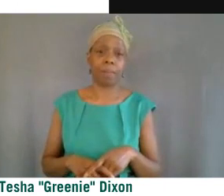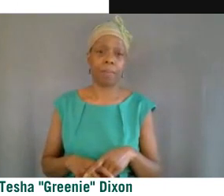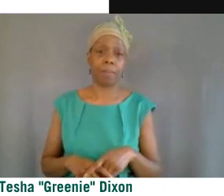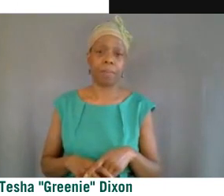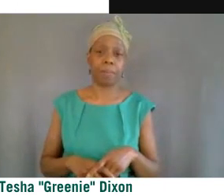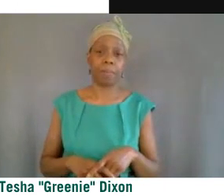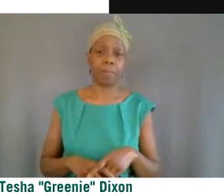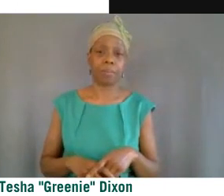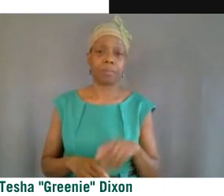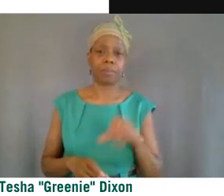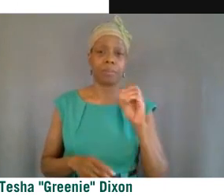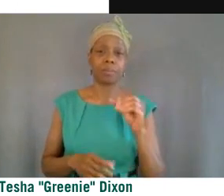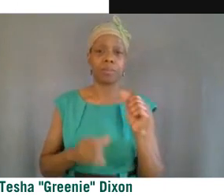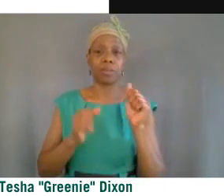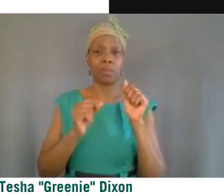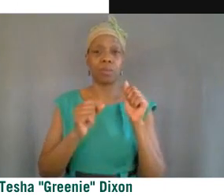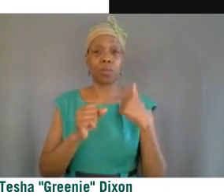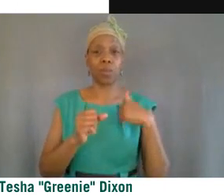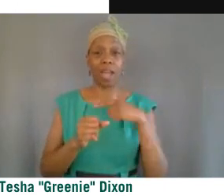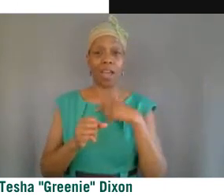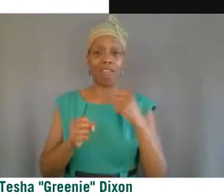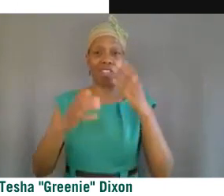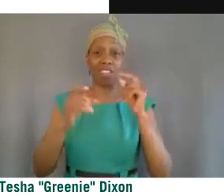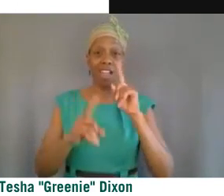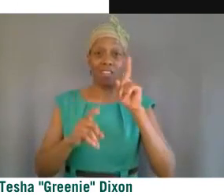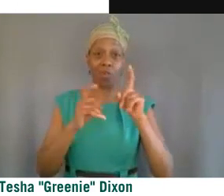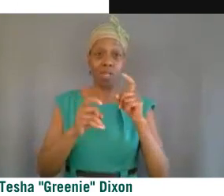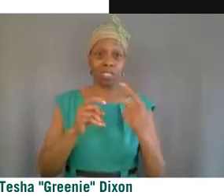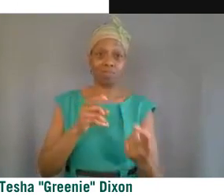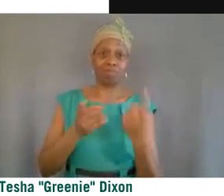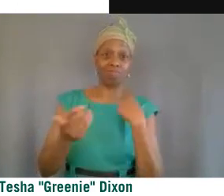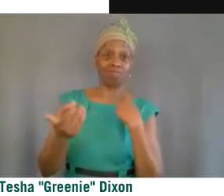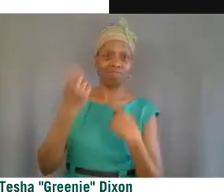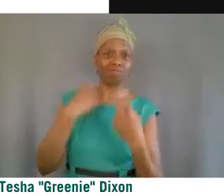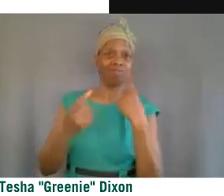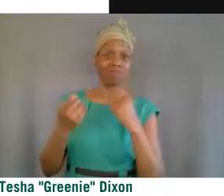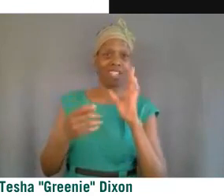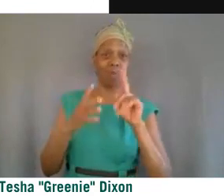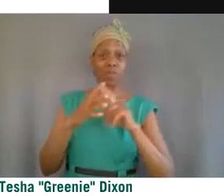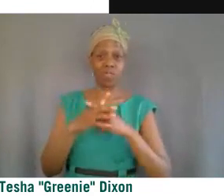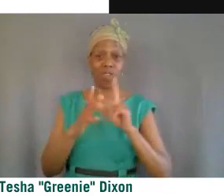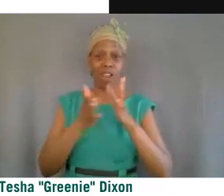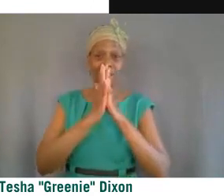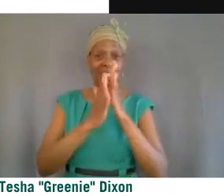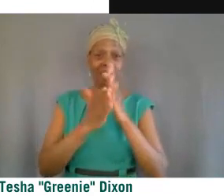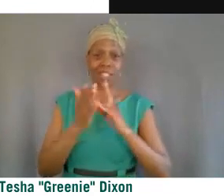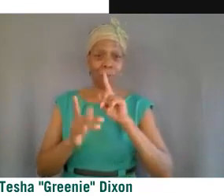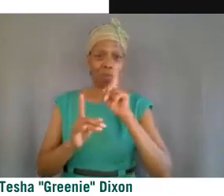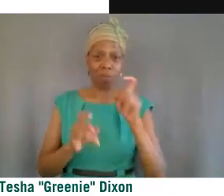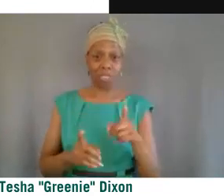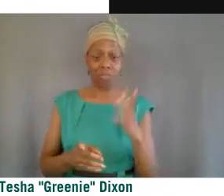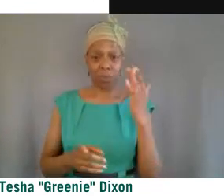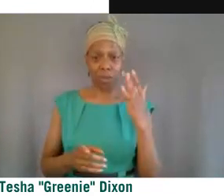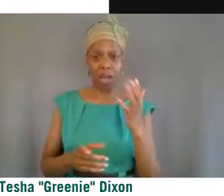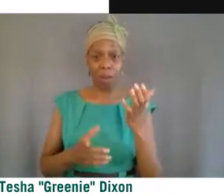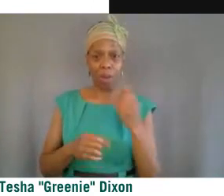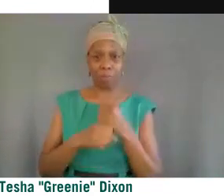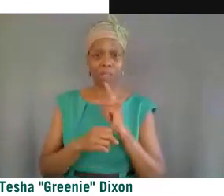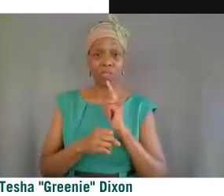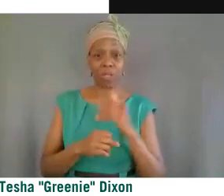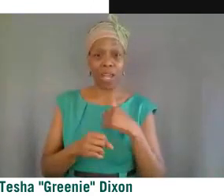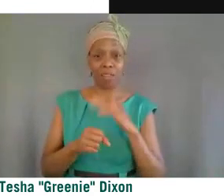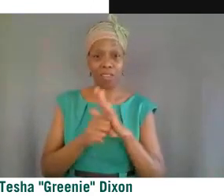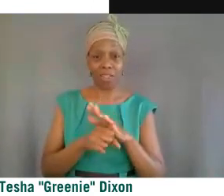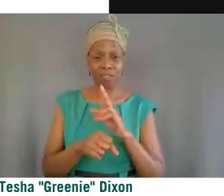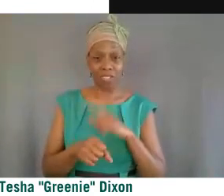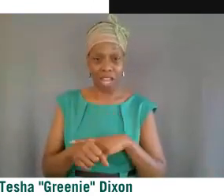So we've actually got a lot of questions coming in. So I'm going to start asking some of those questions because I want to make sure we can get through as many as